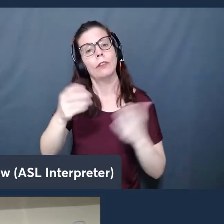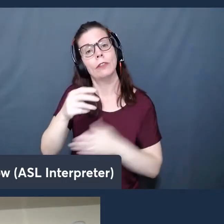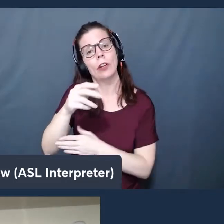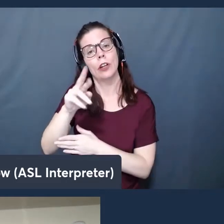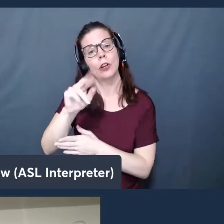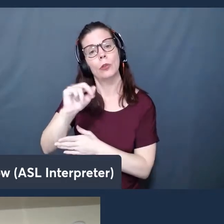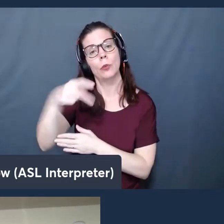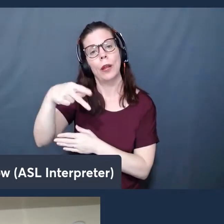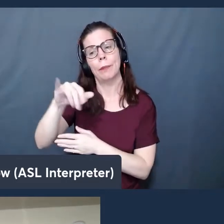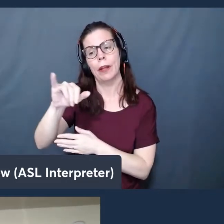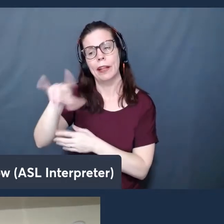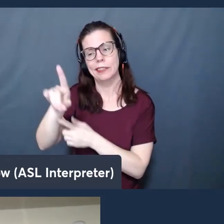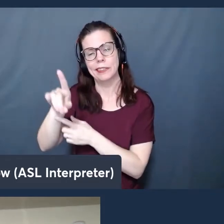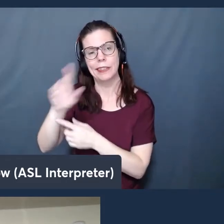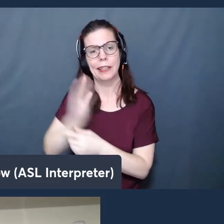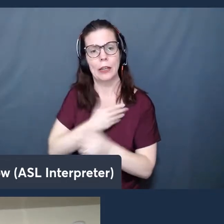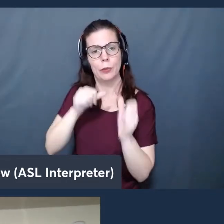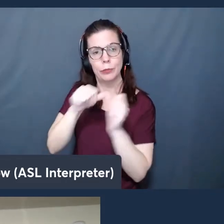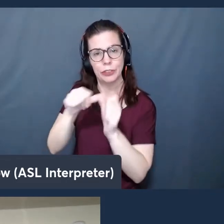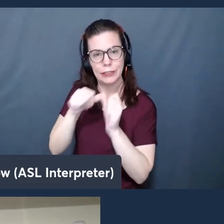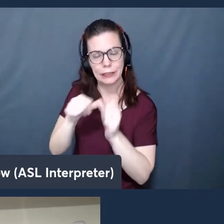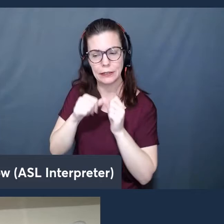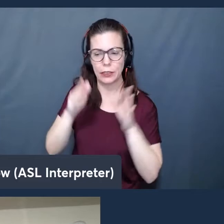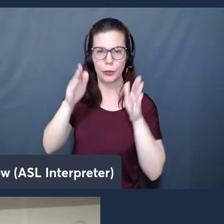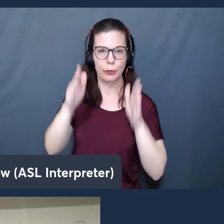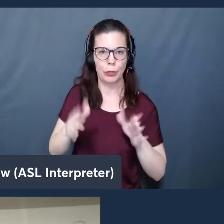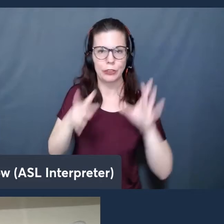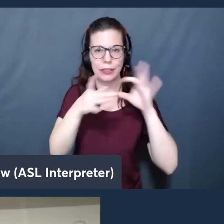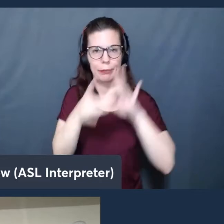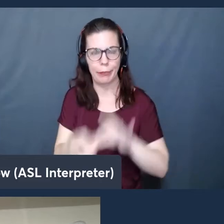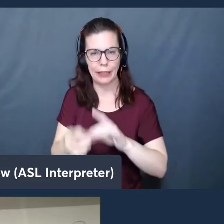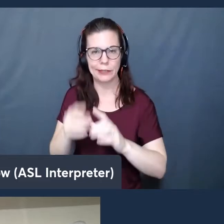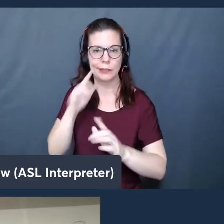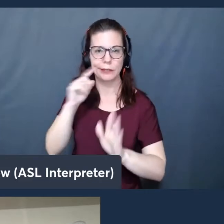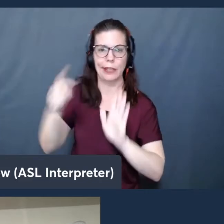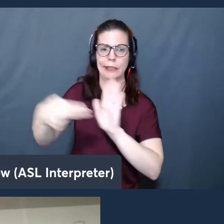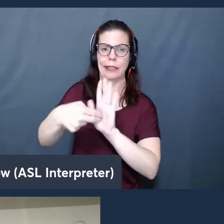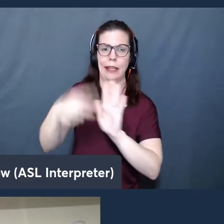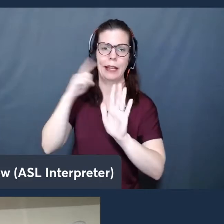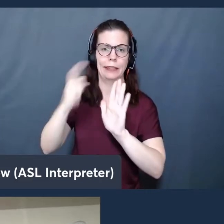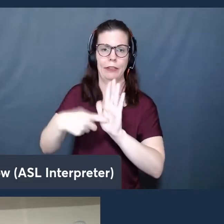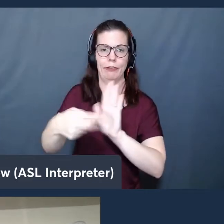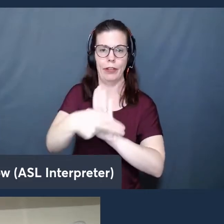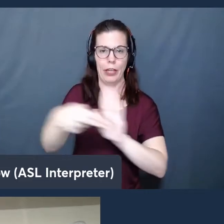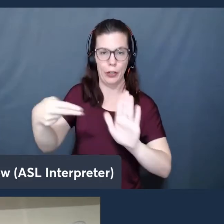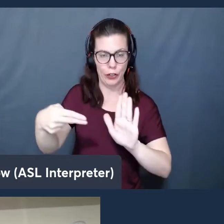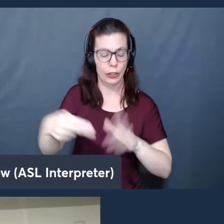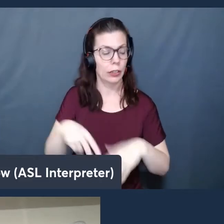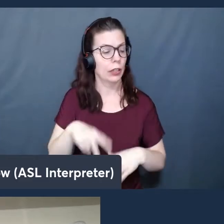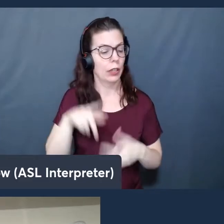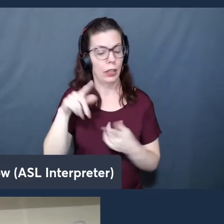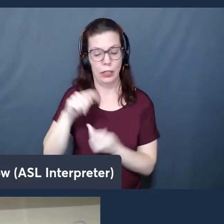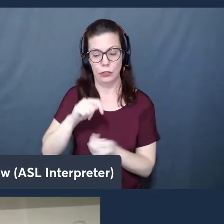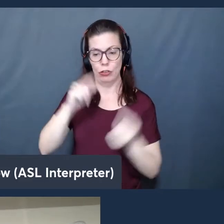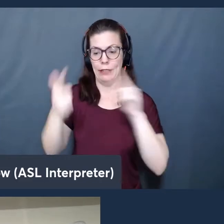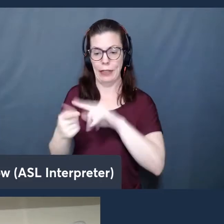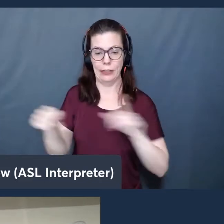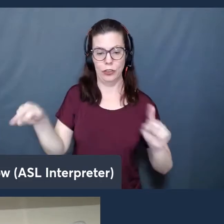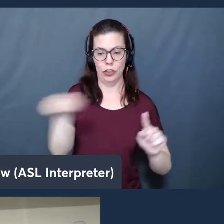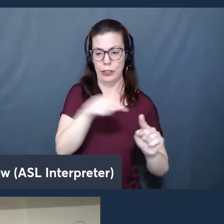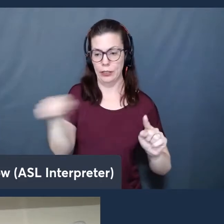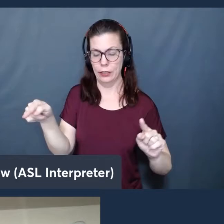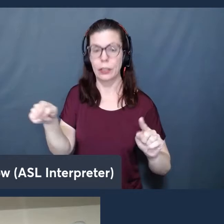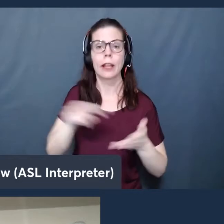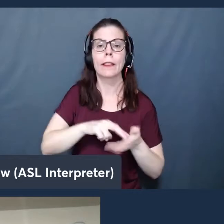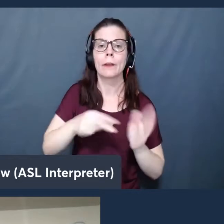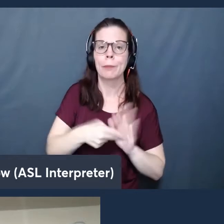which is our persistent Yeah. person-based pseudonymous identifier. And translation between those